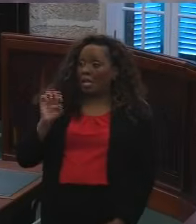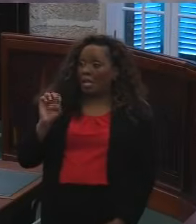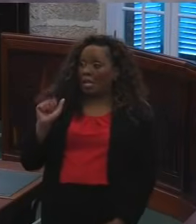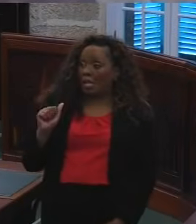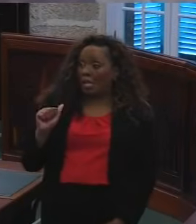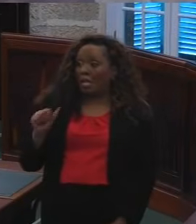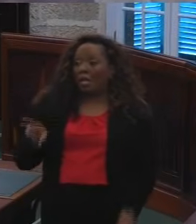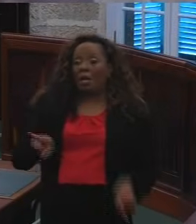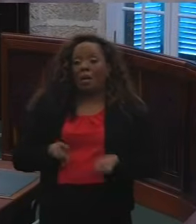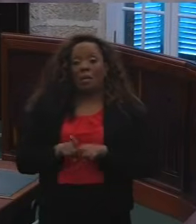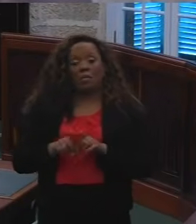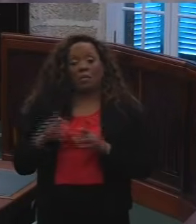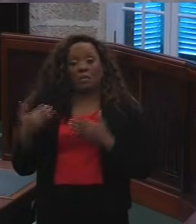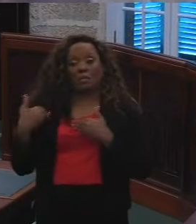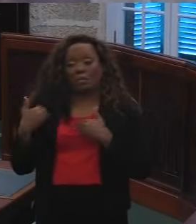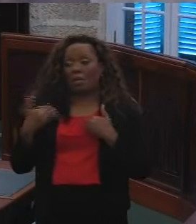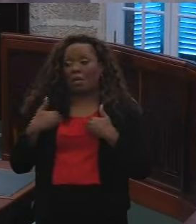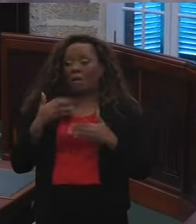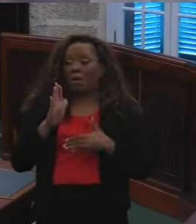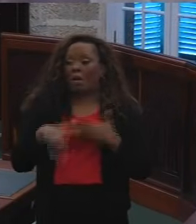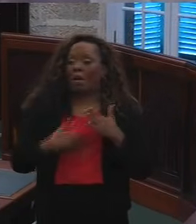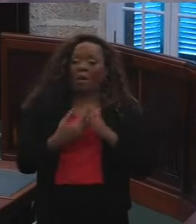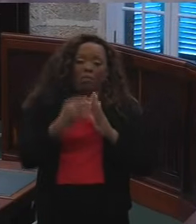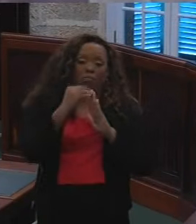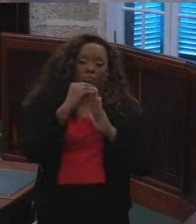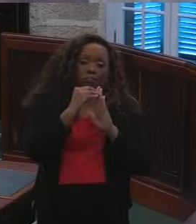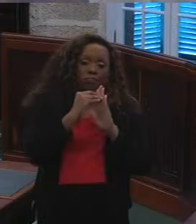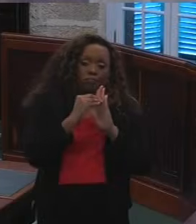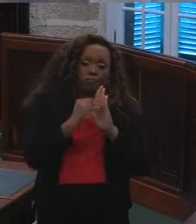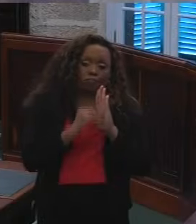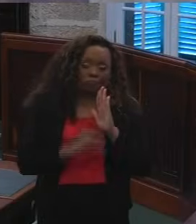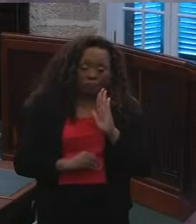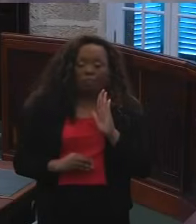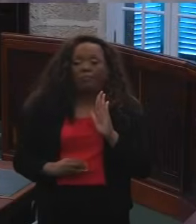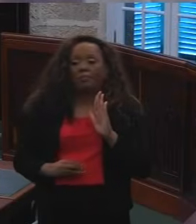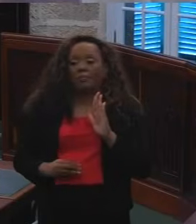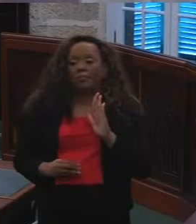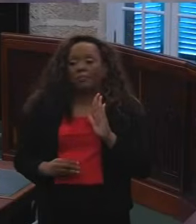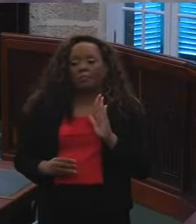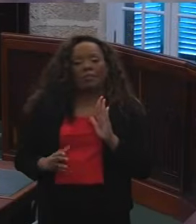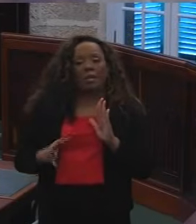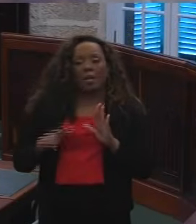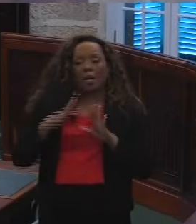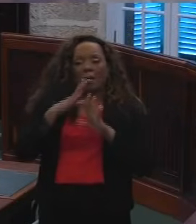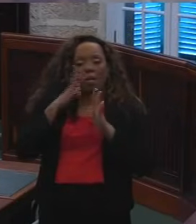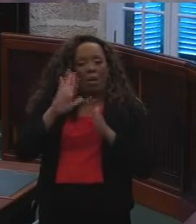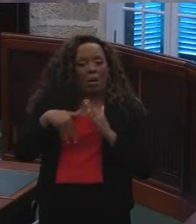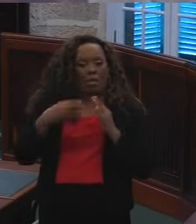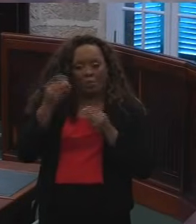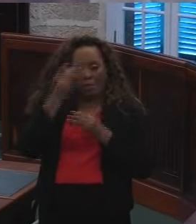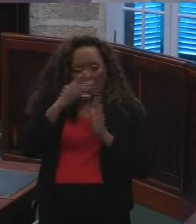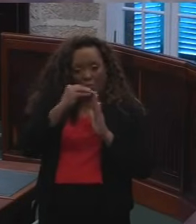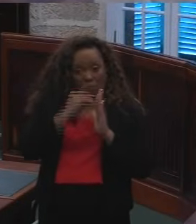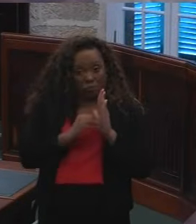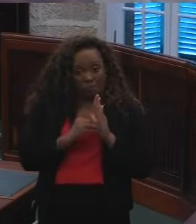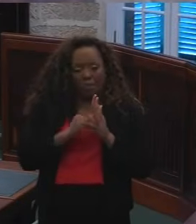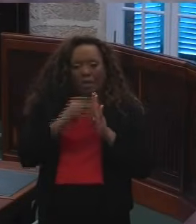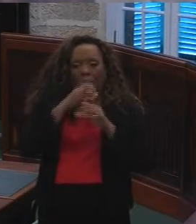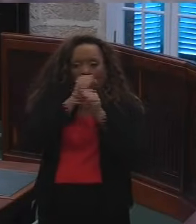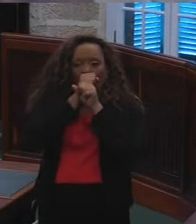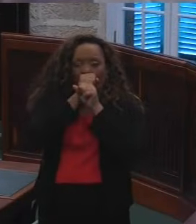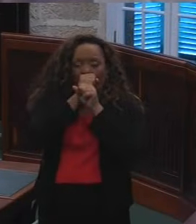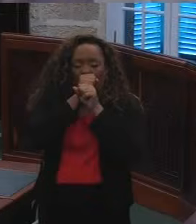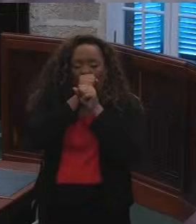particulars recorded in the register of abuse confidential, which means